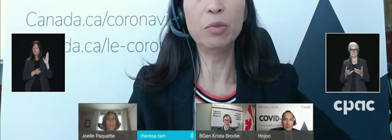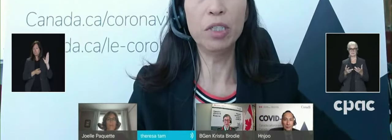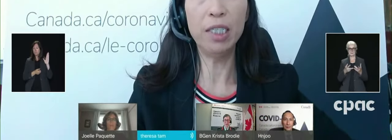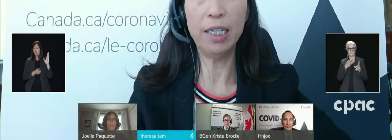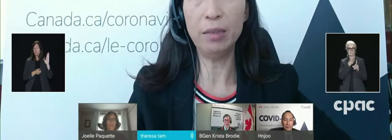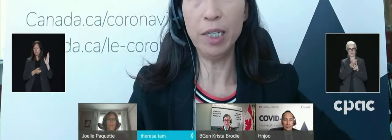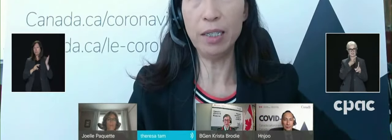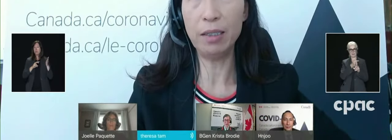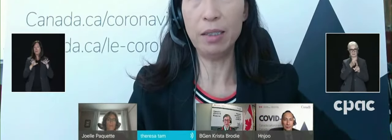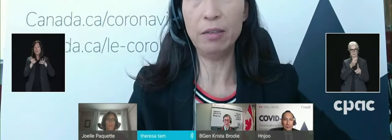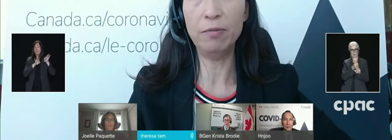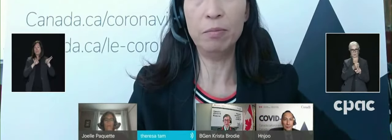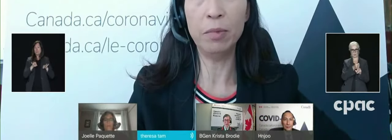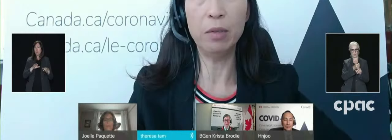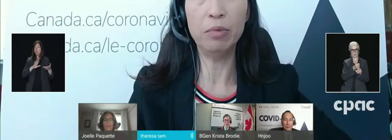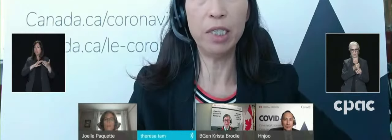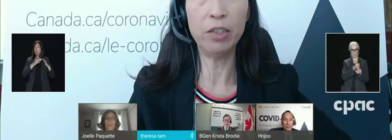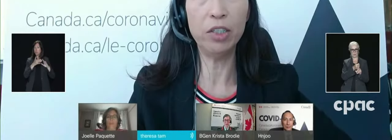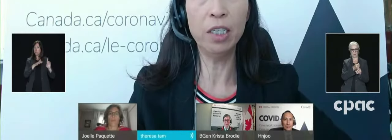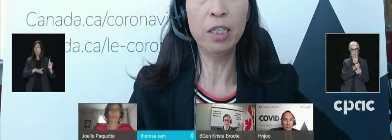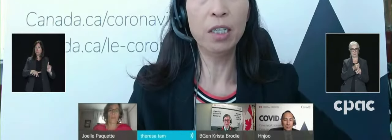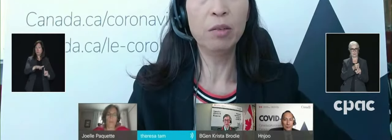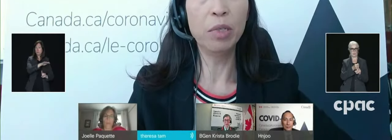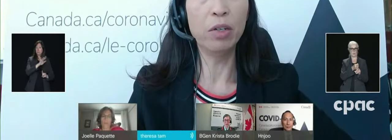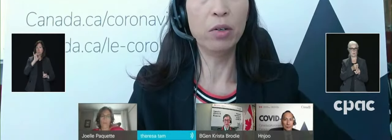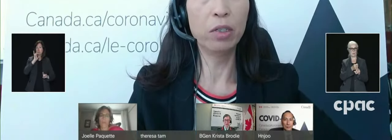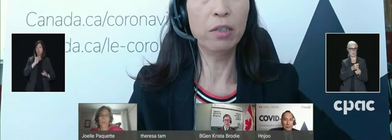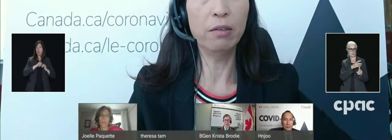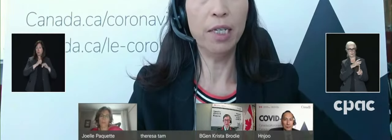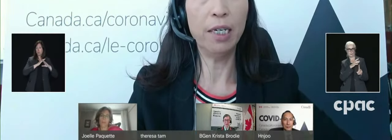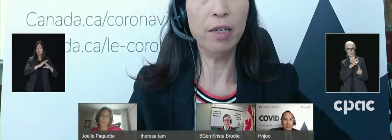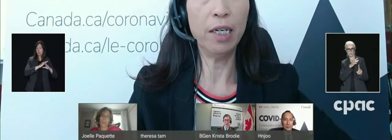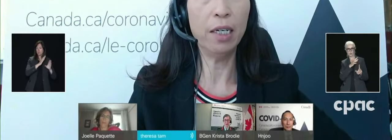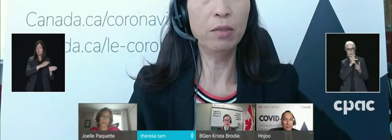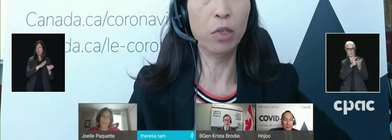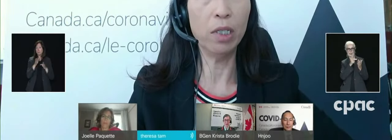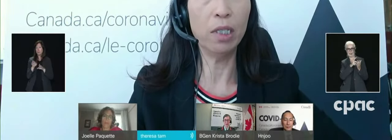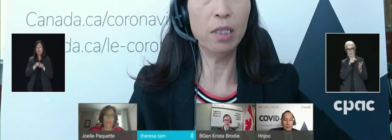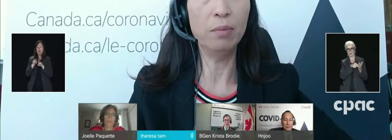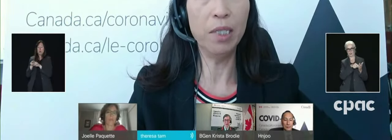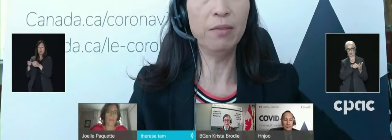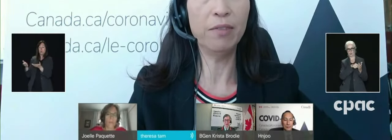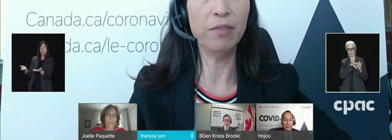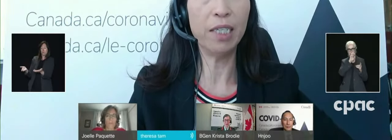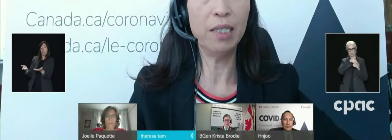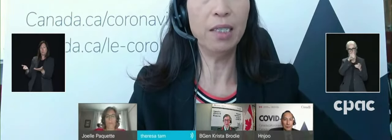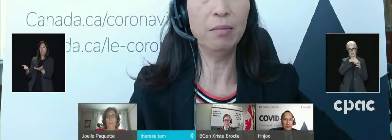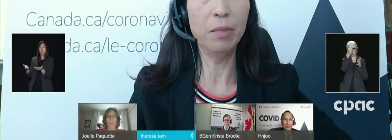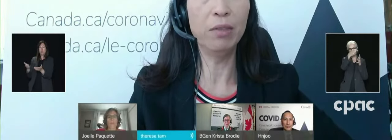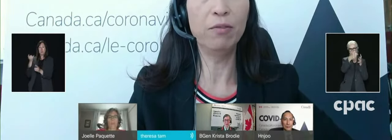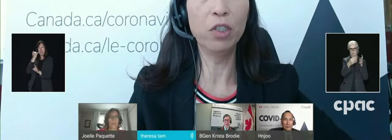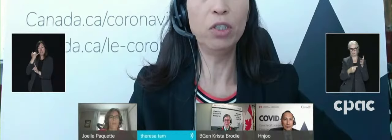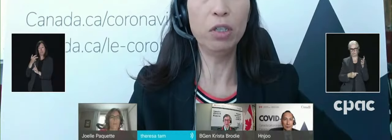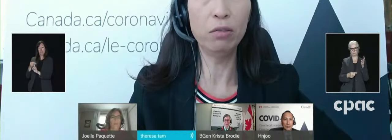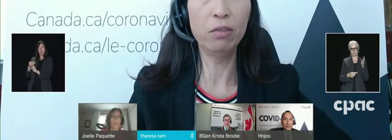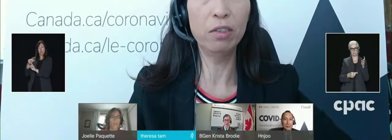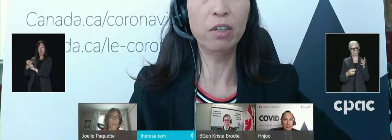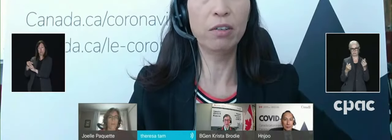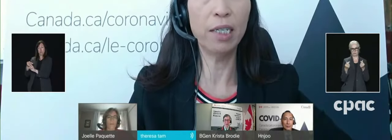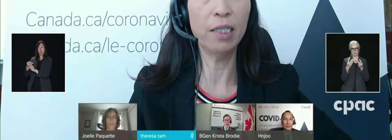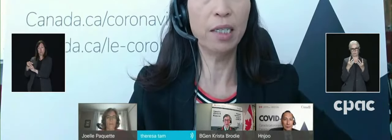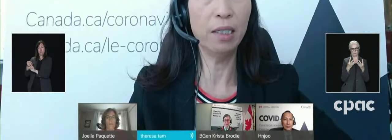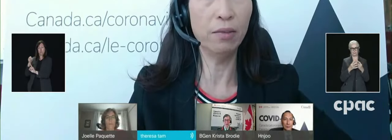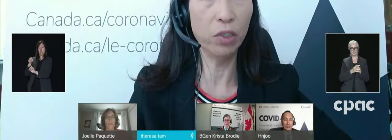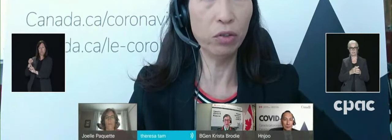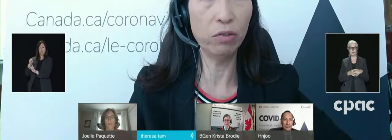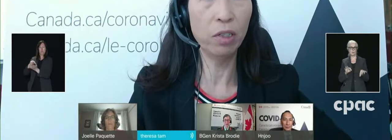to the community aspects of protection, but also now has what does being vaccinated mean for you,